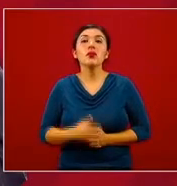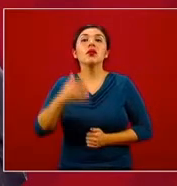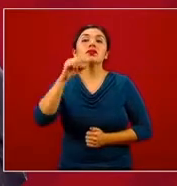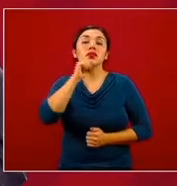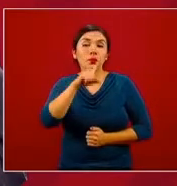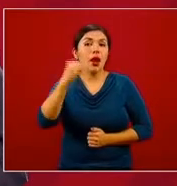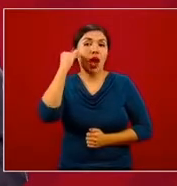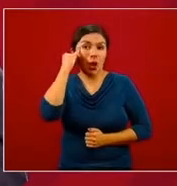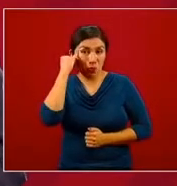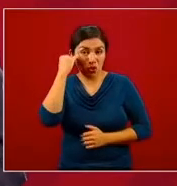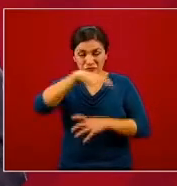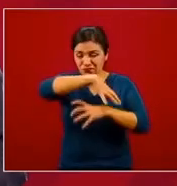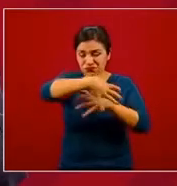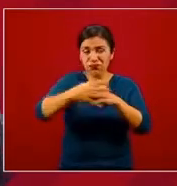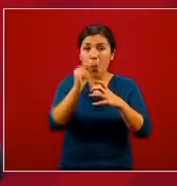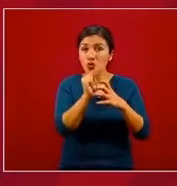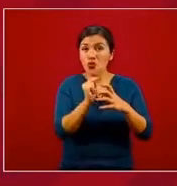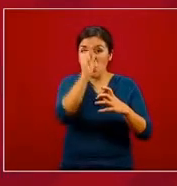part of China,